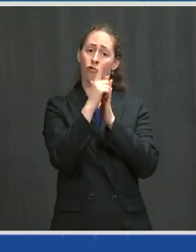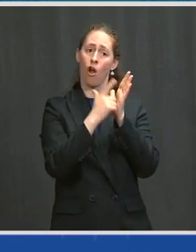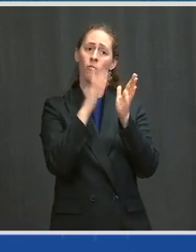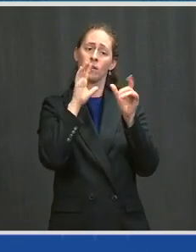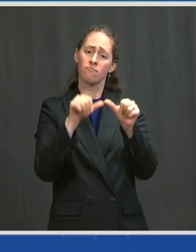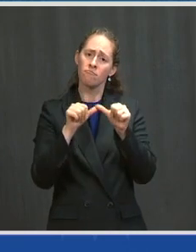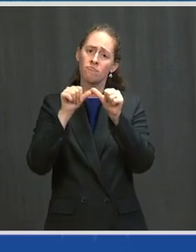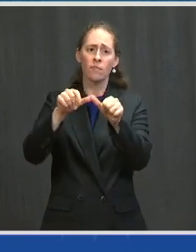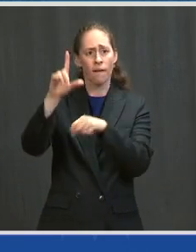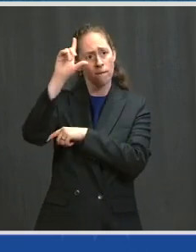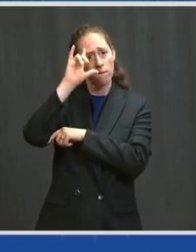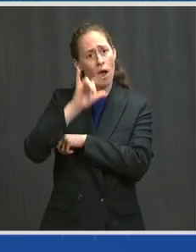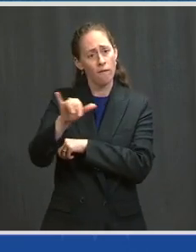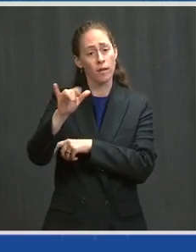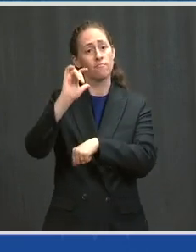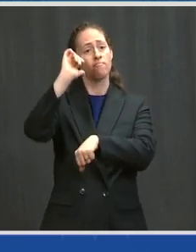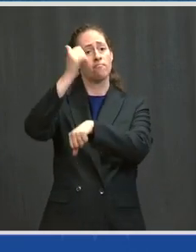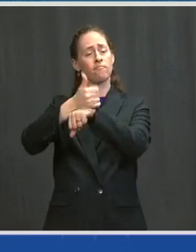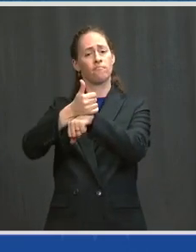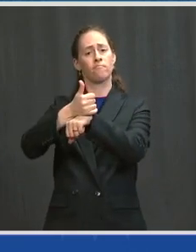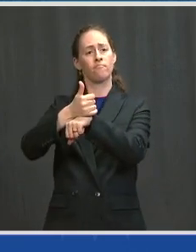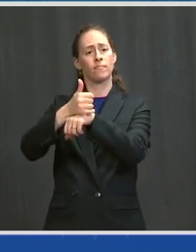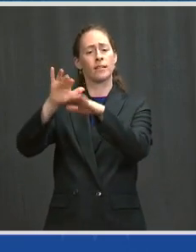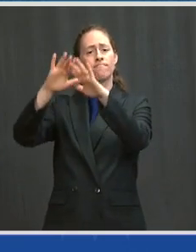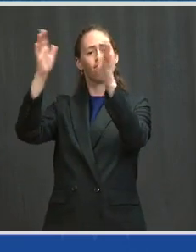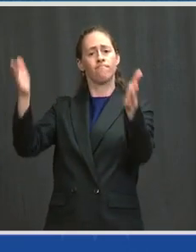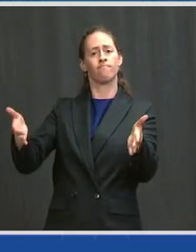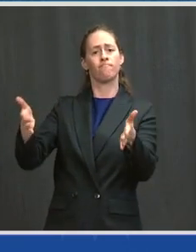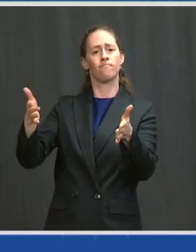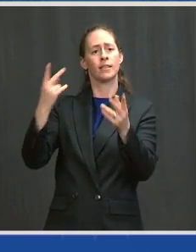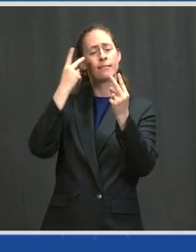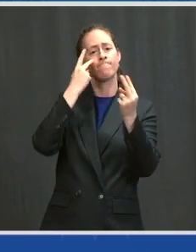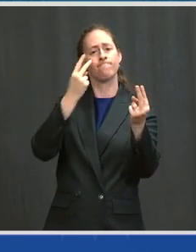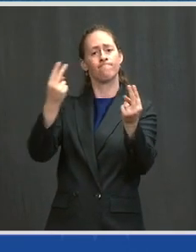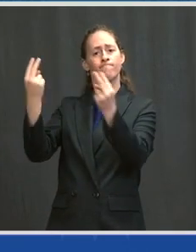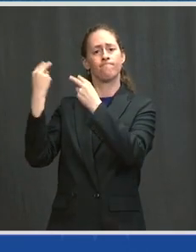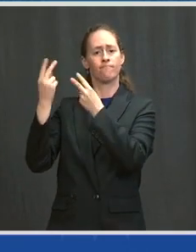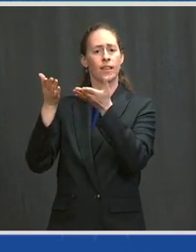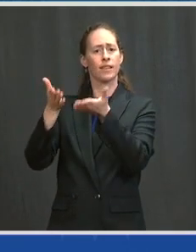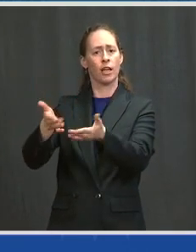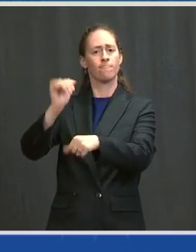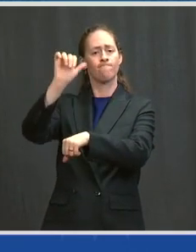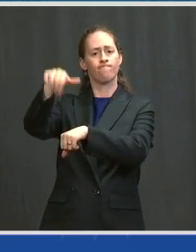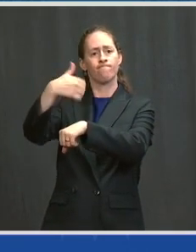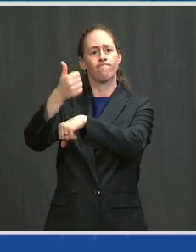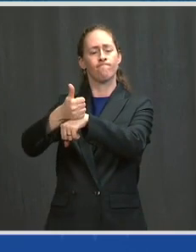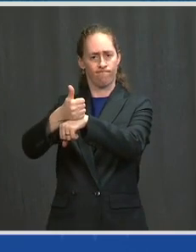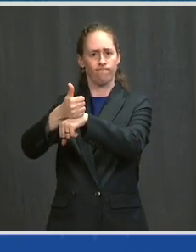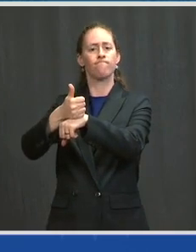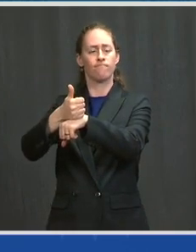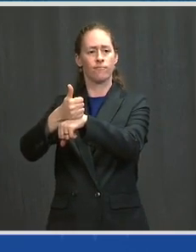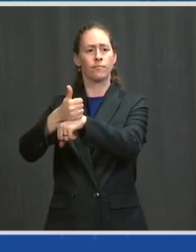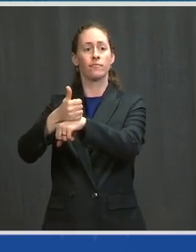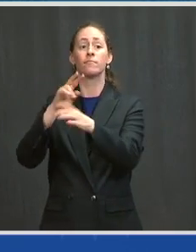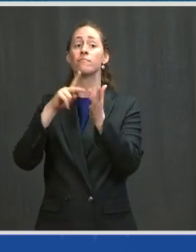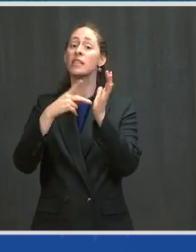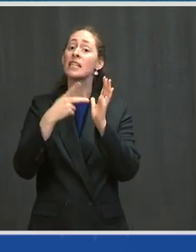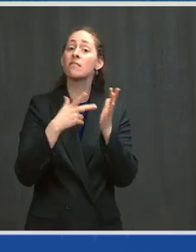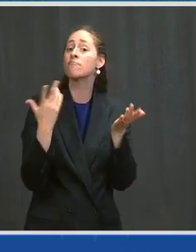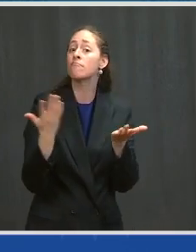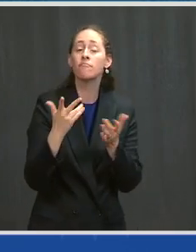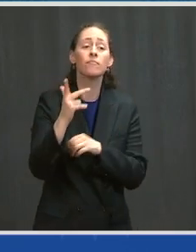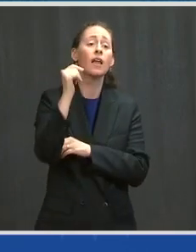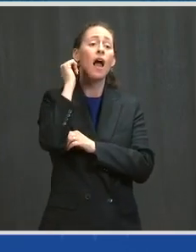the loss that occurred there and an absolute determination that we're going to deal with this every single solitary